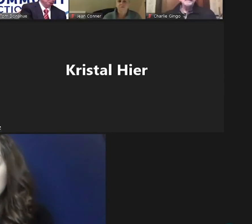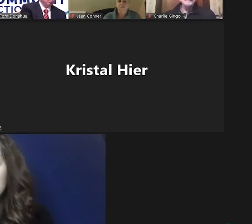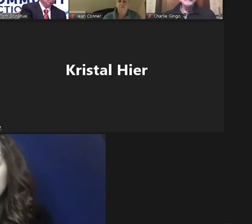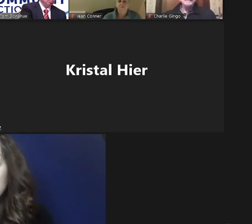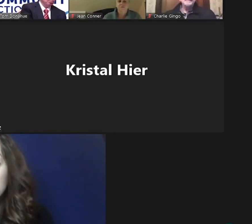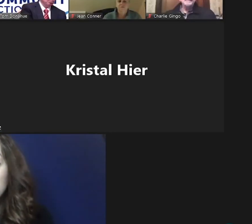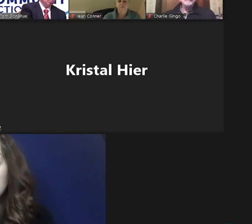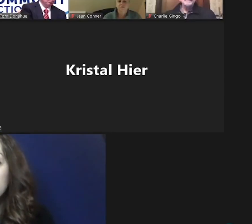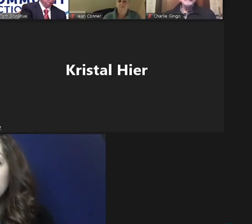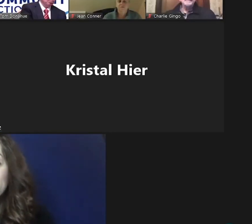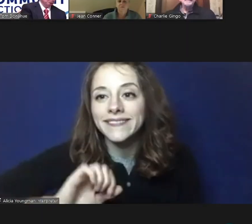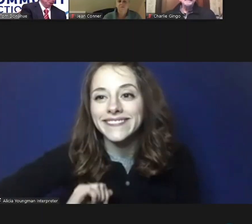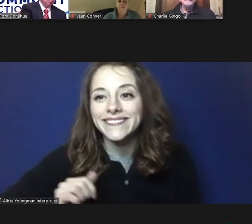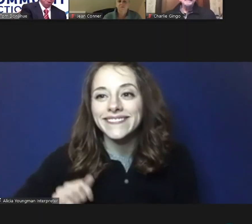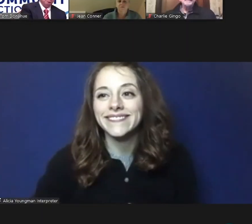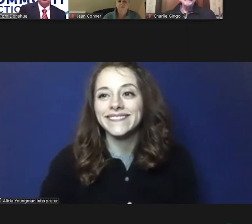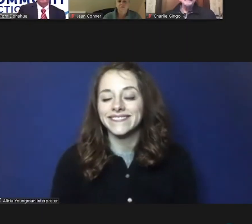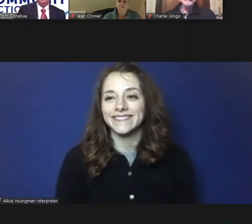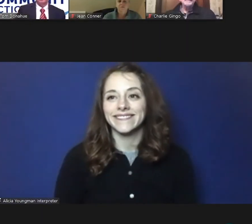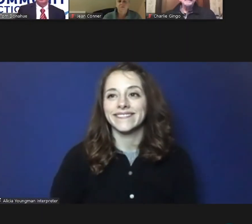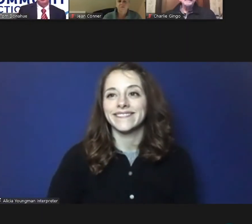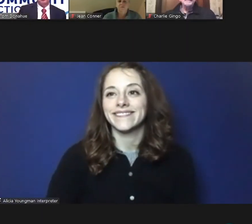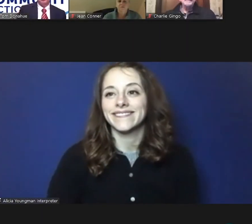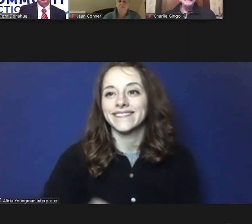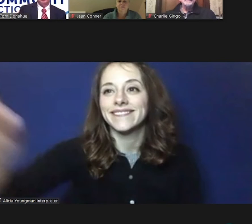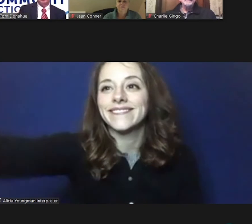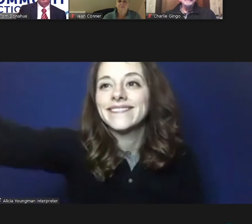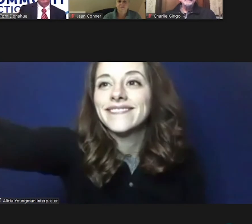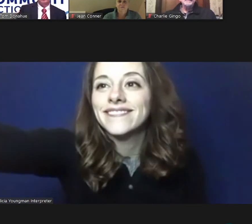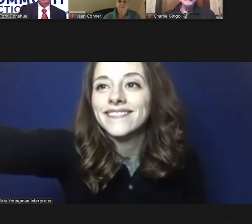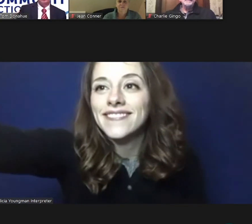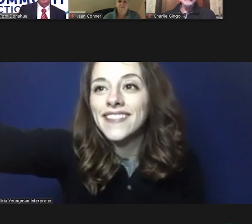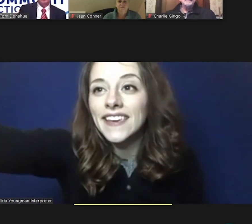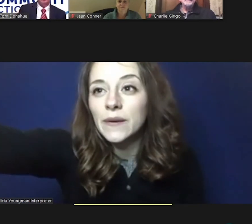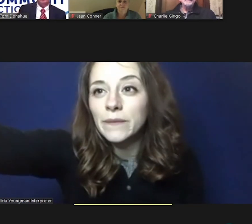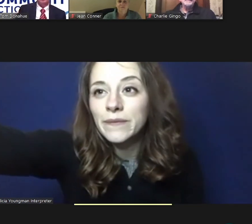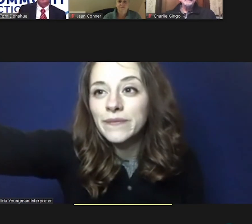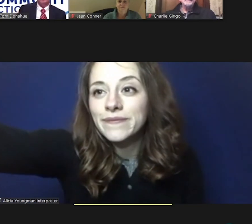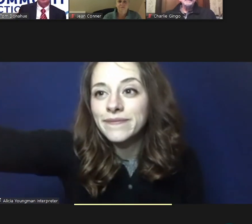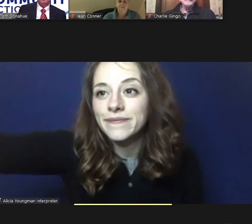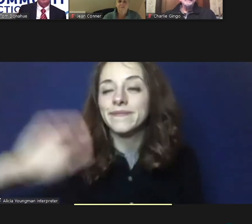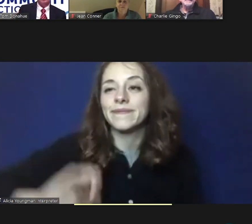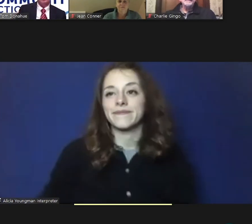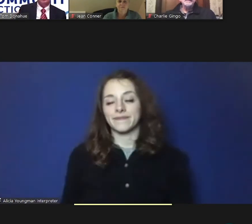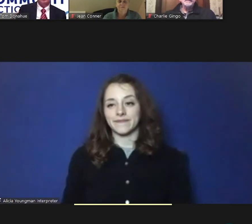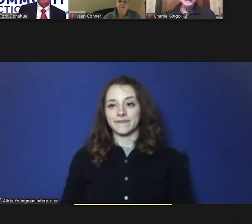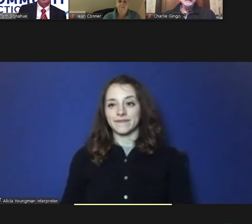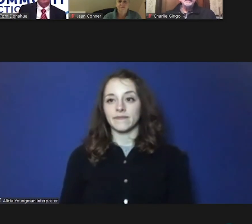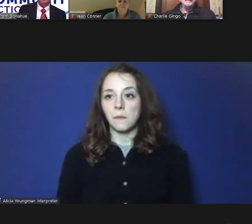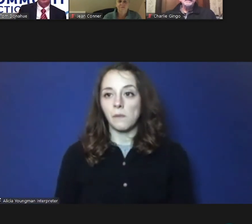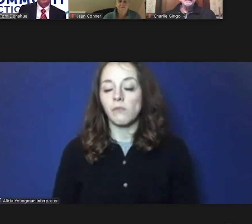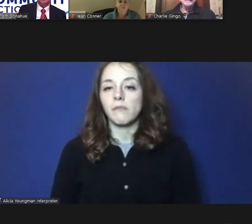Sorry about that. Had a little trouble finding you. Thank you for rejoining us. Thank you, Crystal.